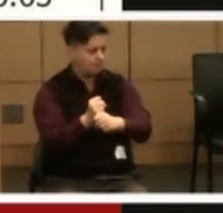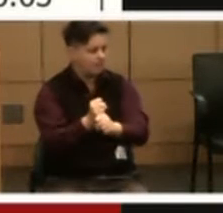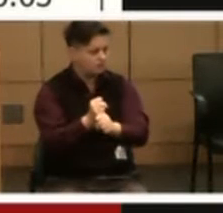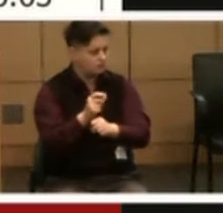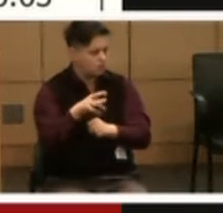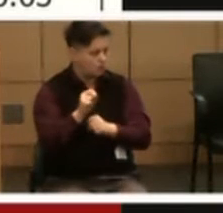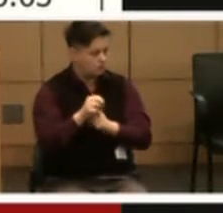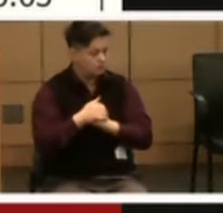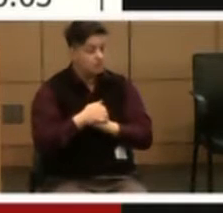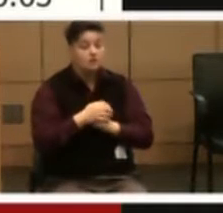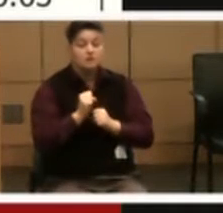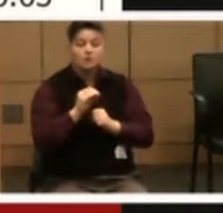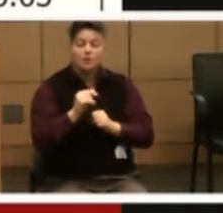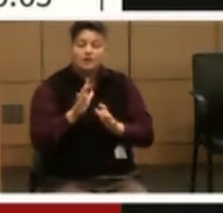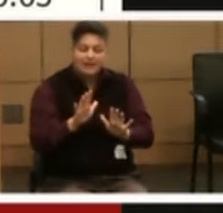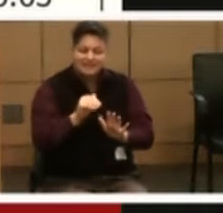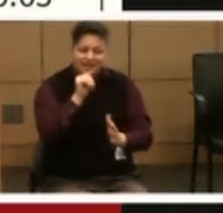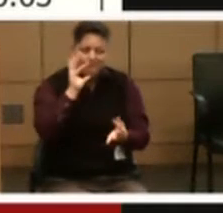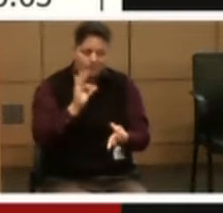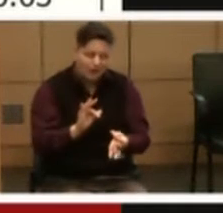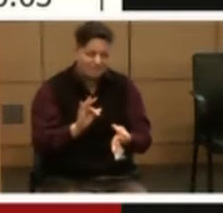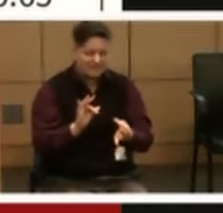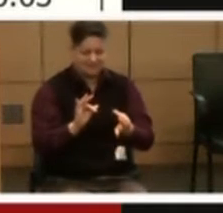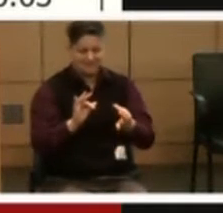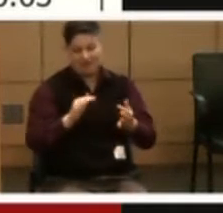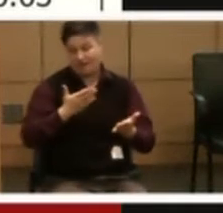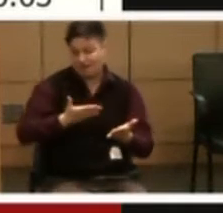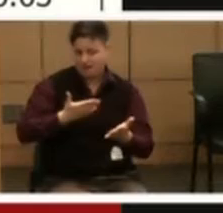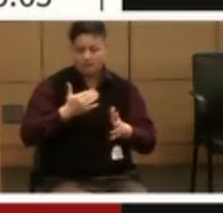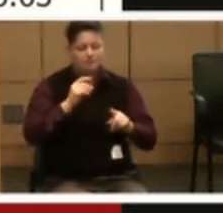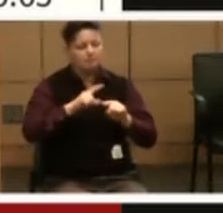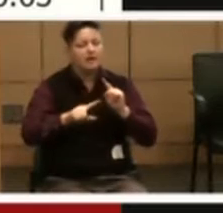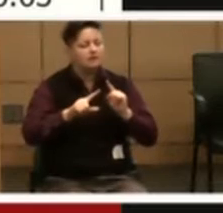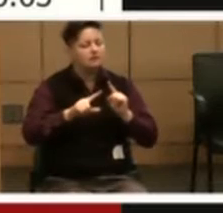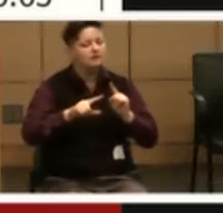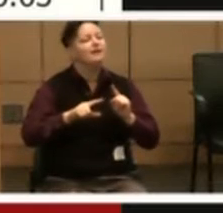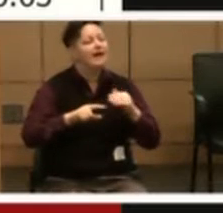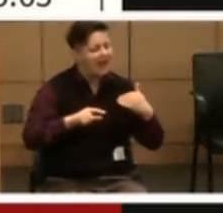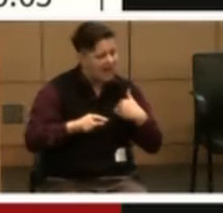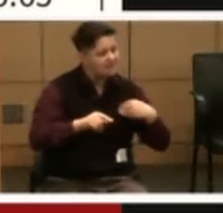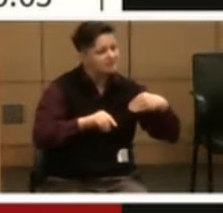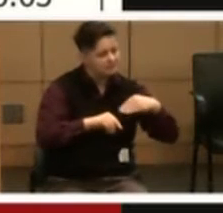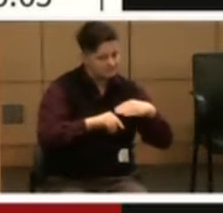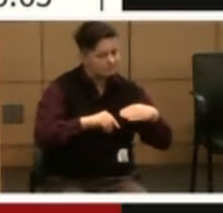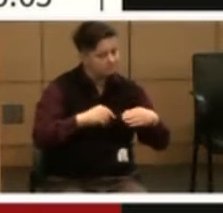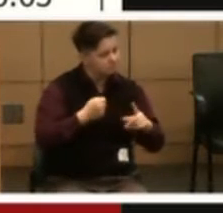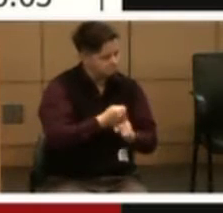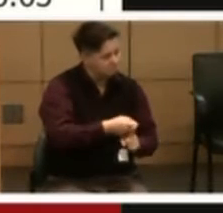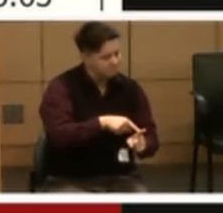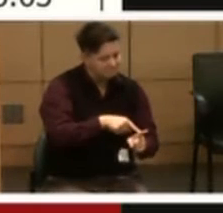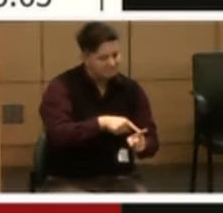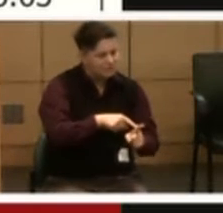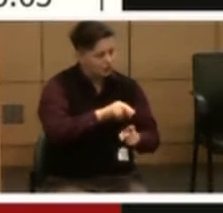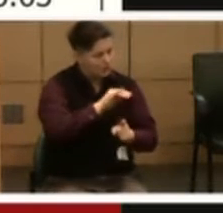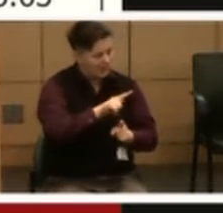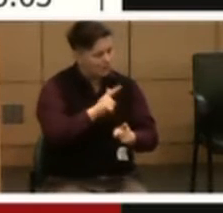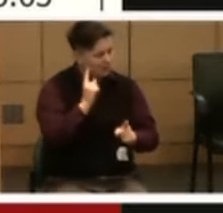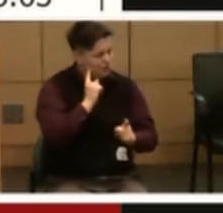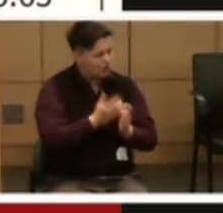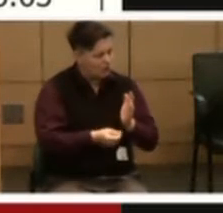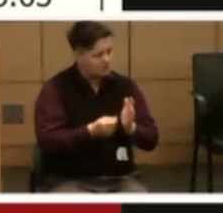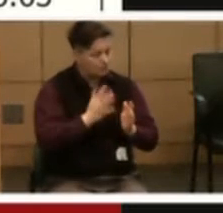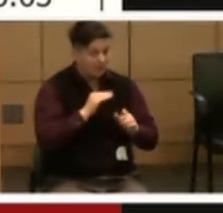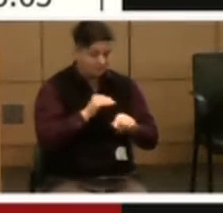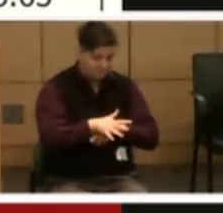it's not perfect, but it gives you a sense that there is a role here for that unilateral hearing loss to be affecting